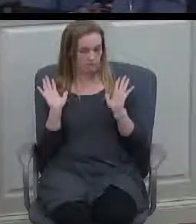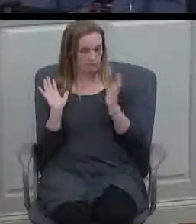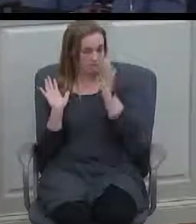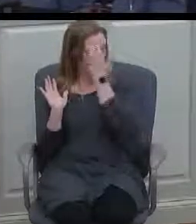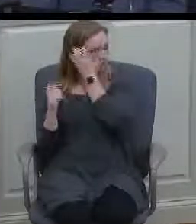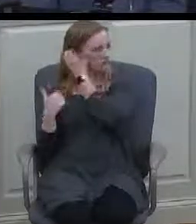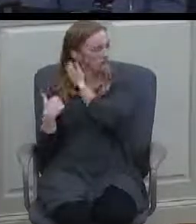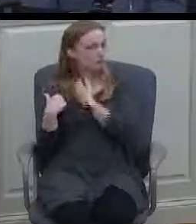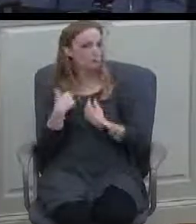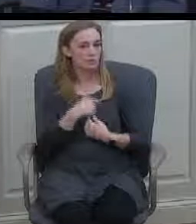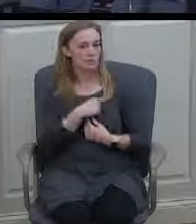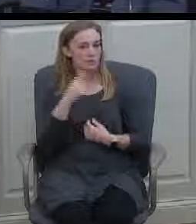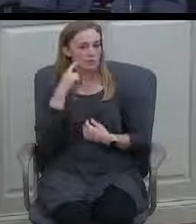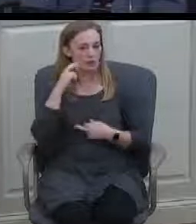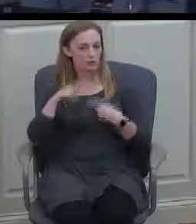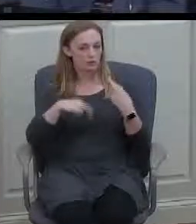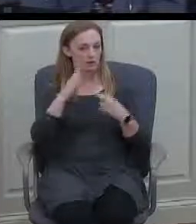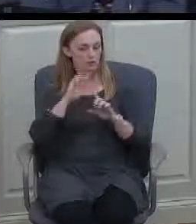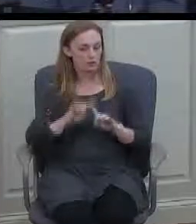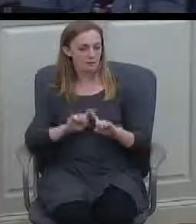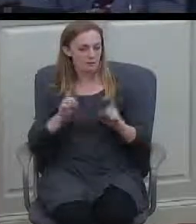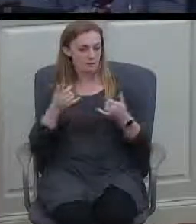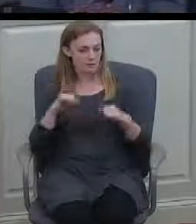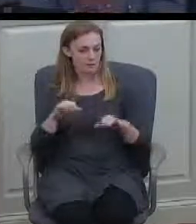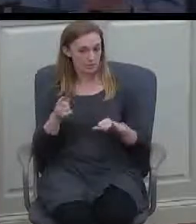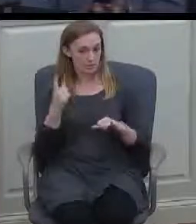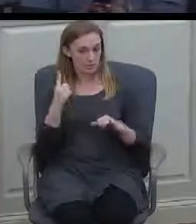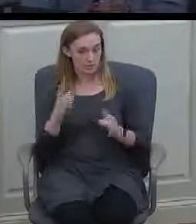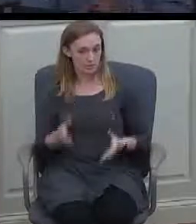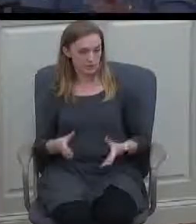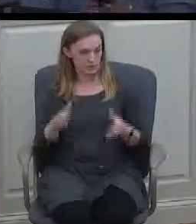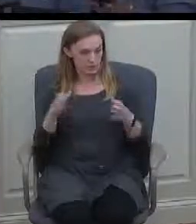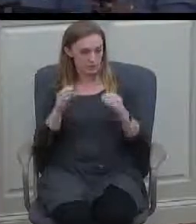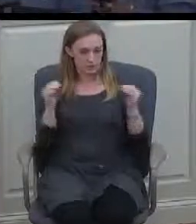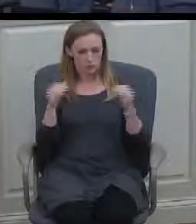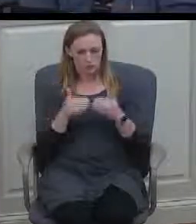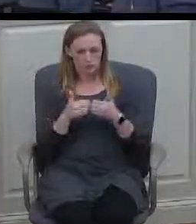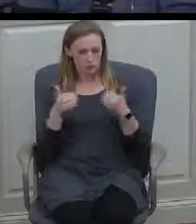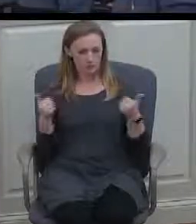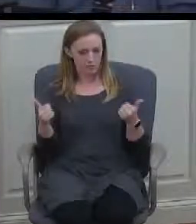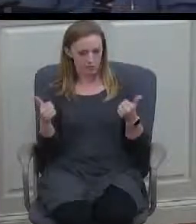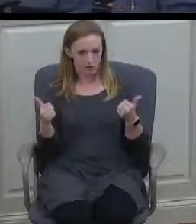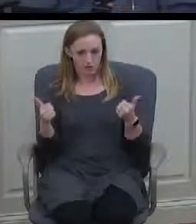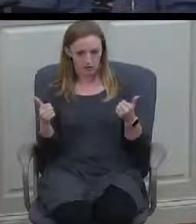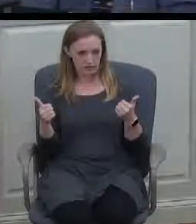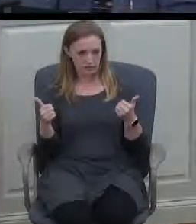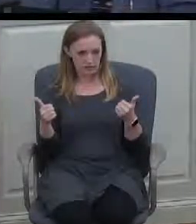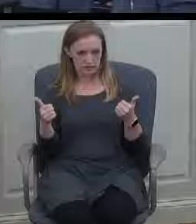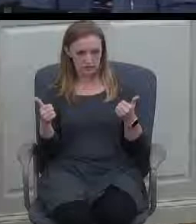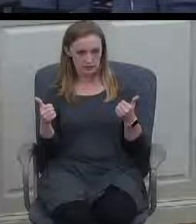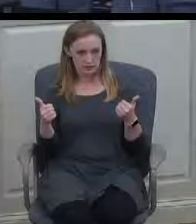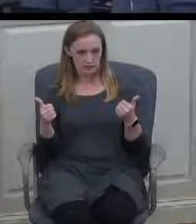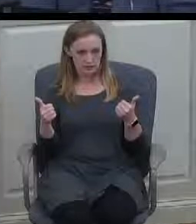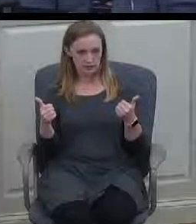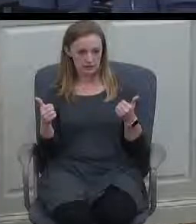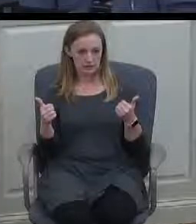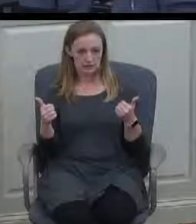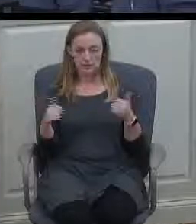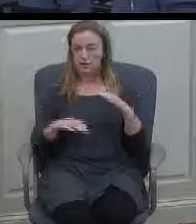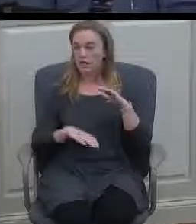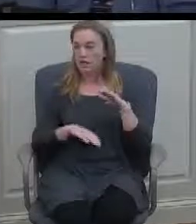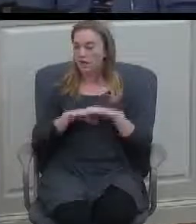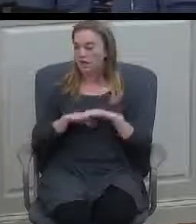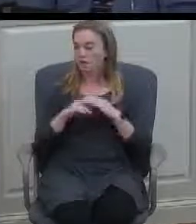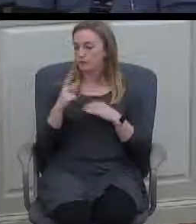to be different. It's still one container, no separation of recyclables and all that kind of good stuff. It's up to